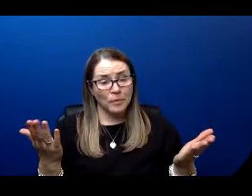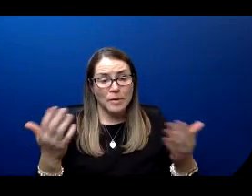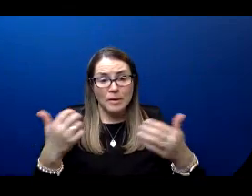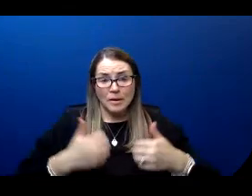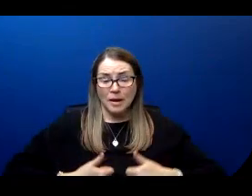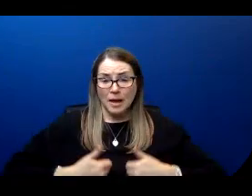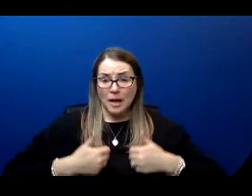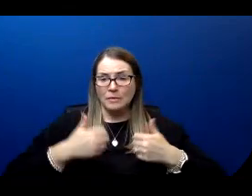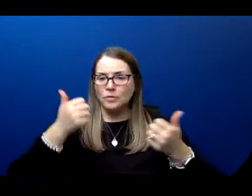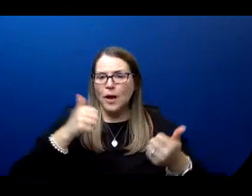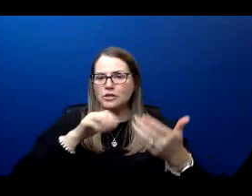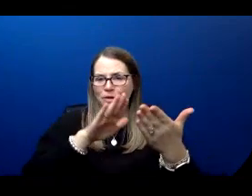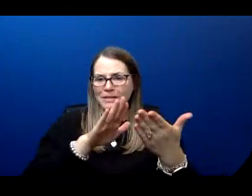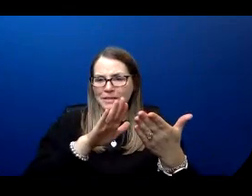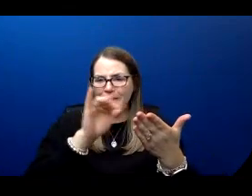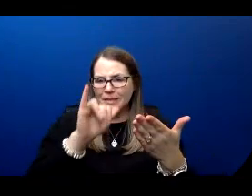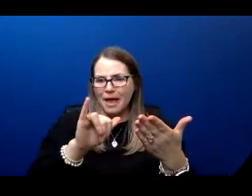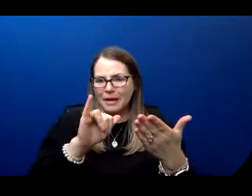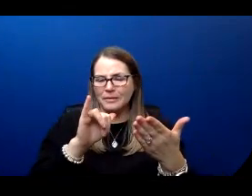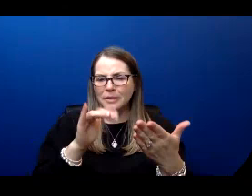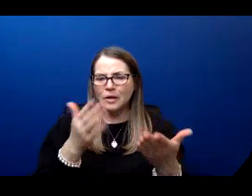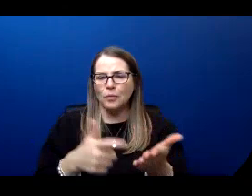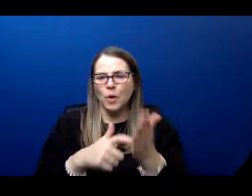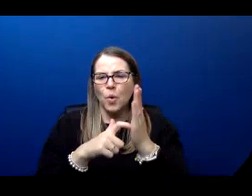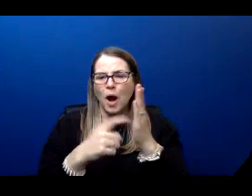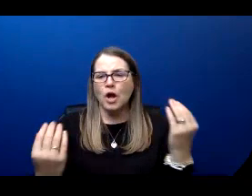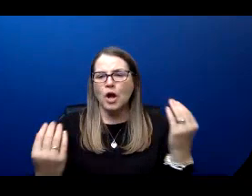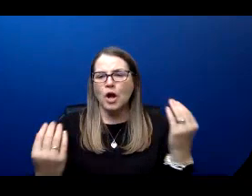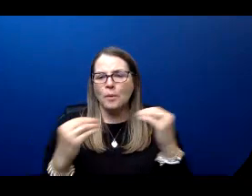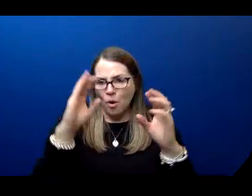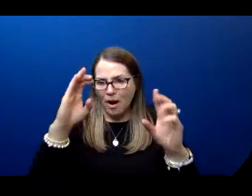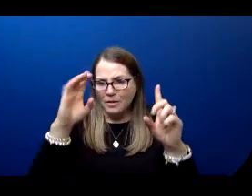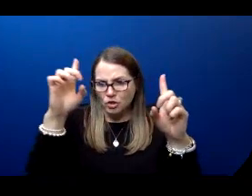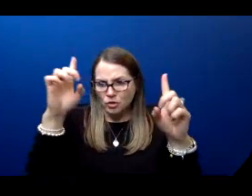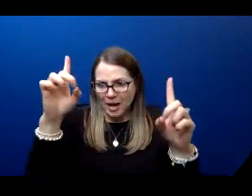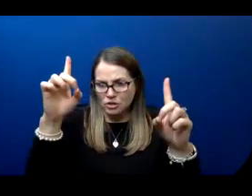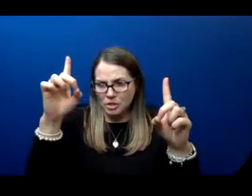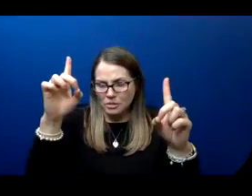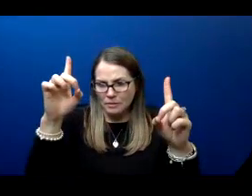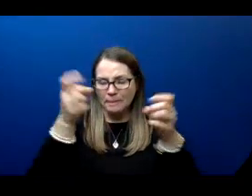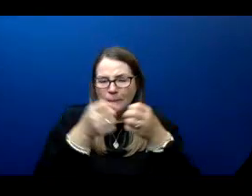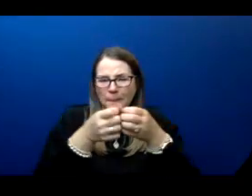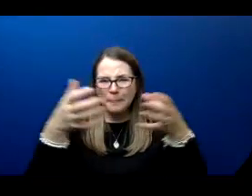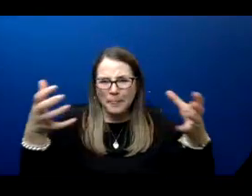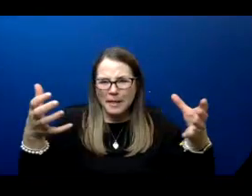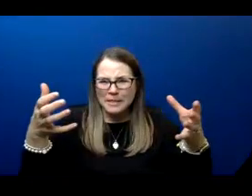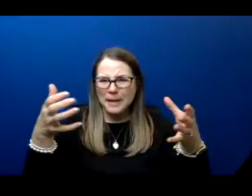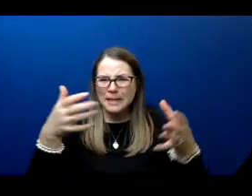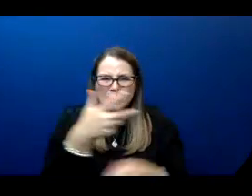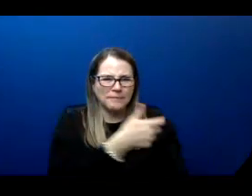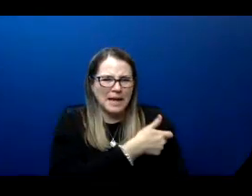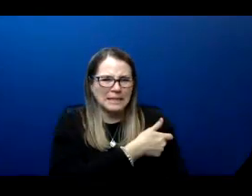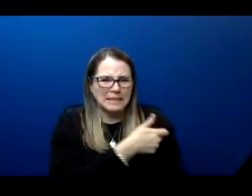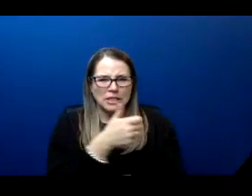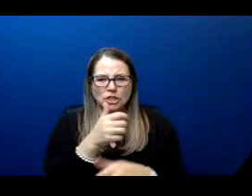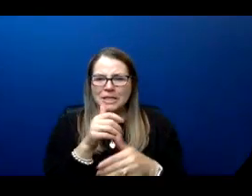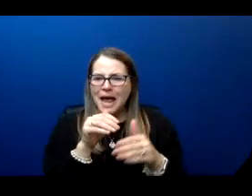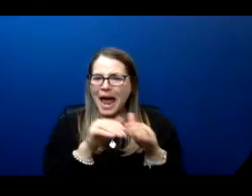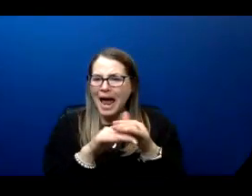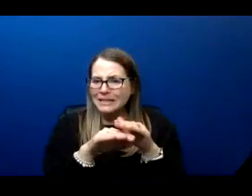addressing these barriers require probably more education, expanded vaccination access points, and